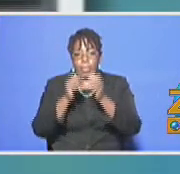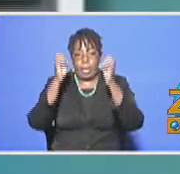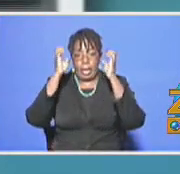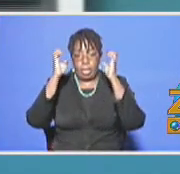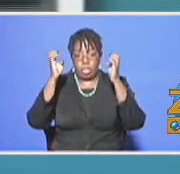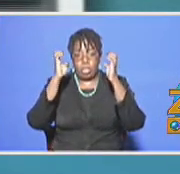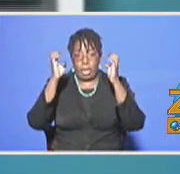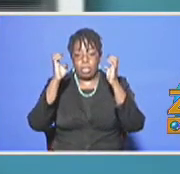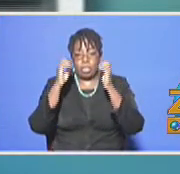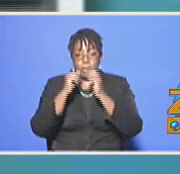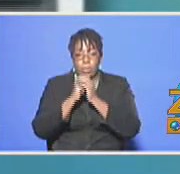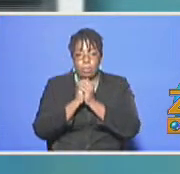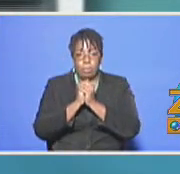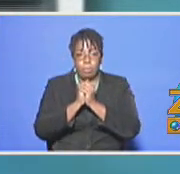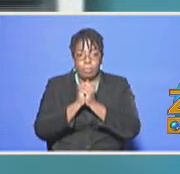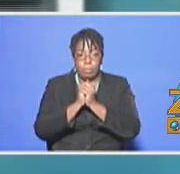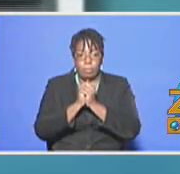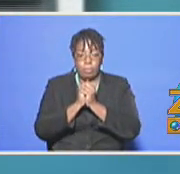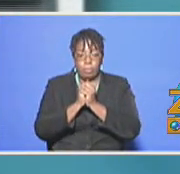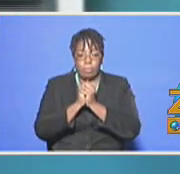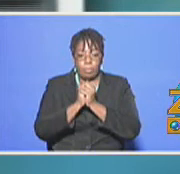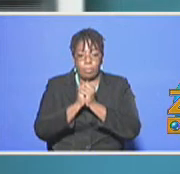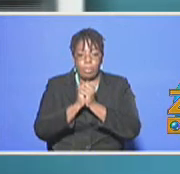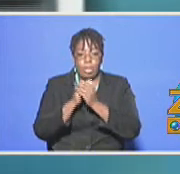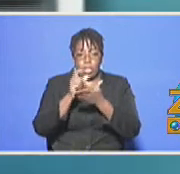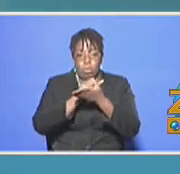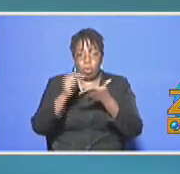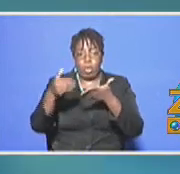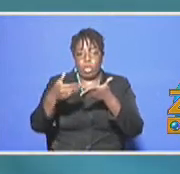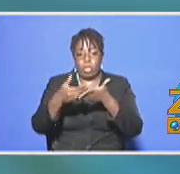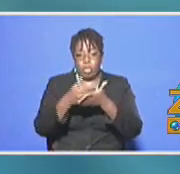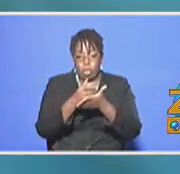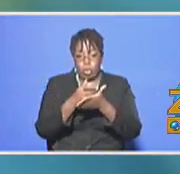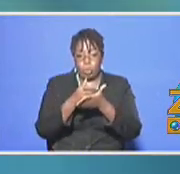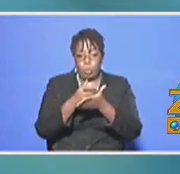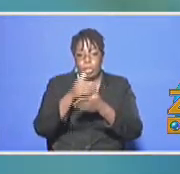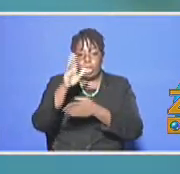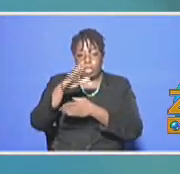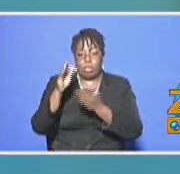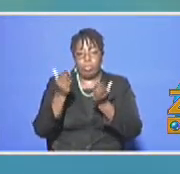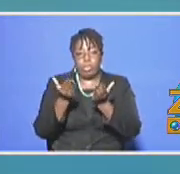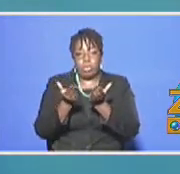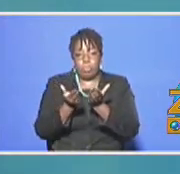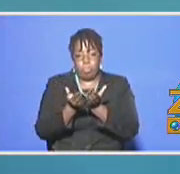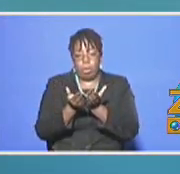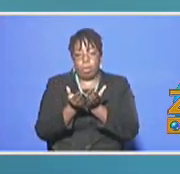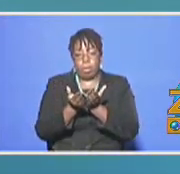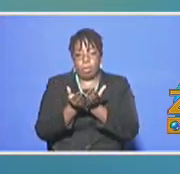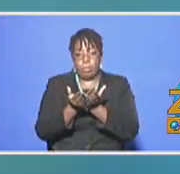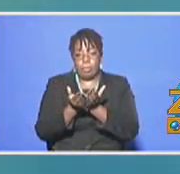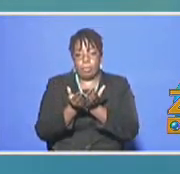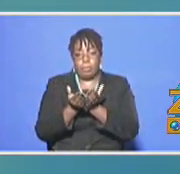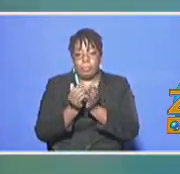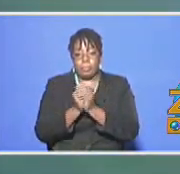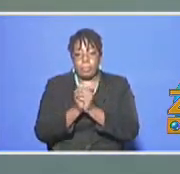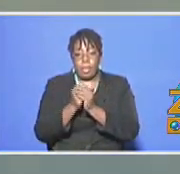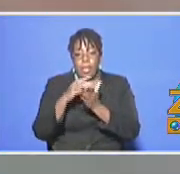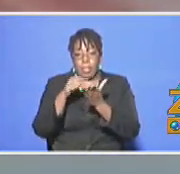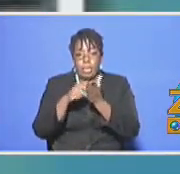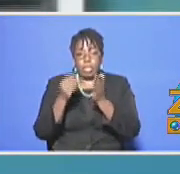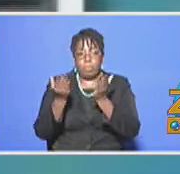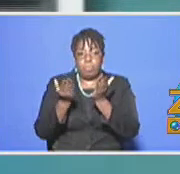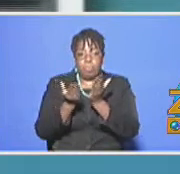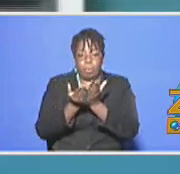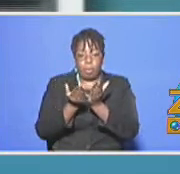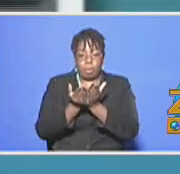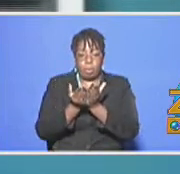Educator Princess Burrows has penned a new children's book, Letters to My Mother, Confessions from Engine Number 9. The book will have